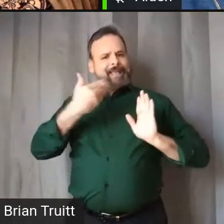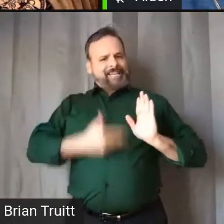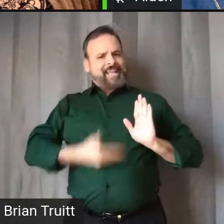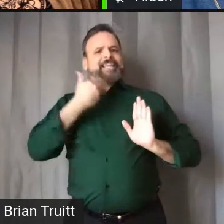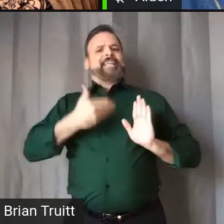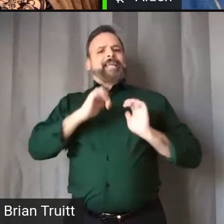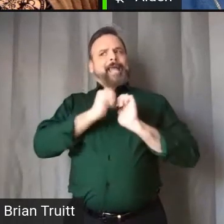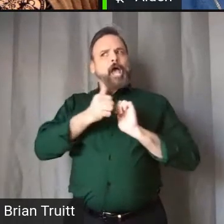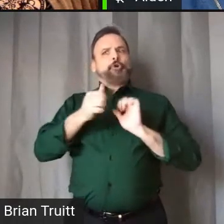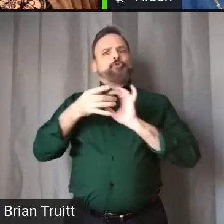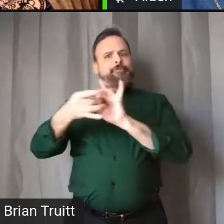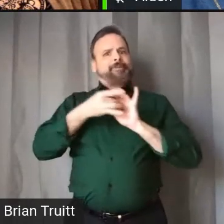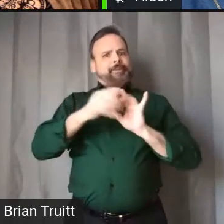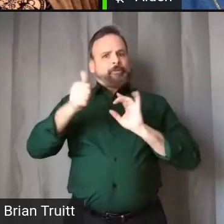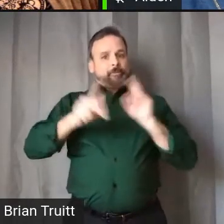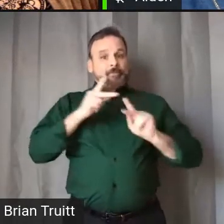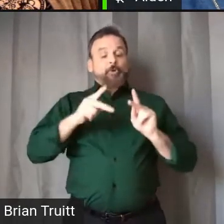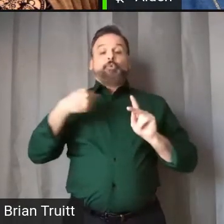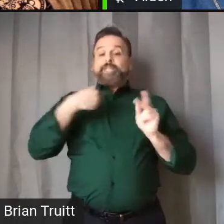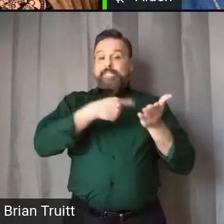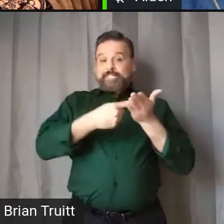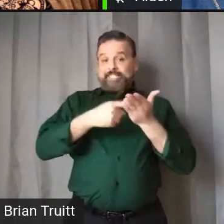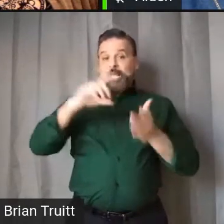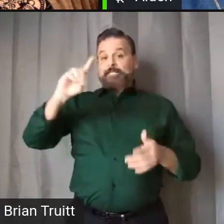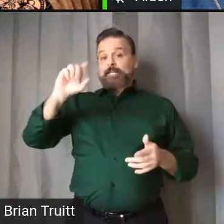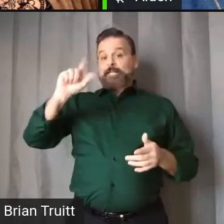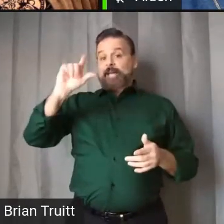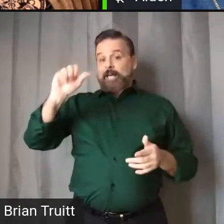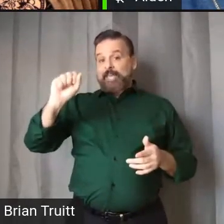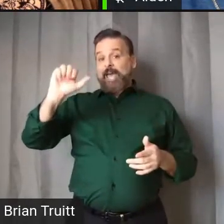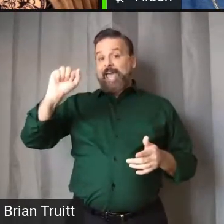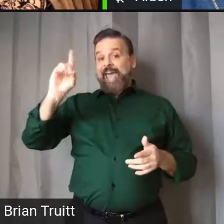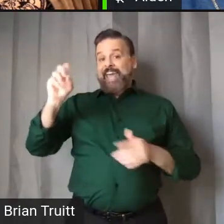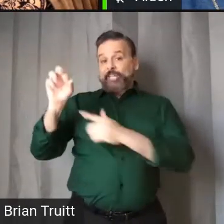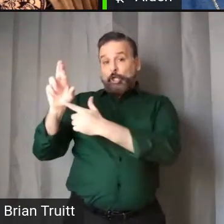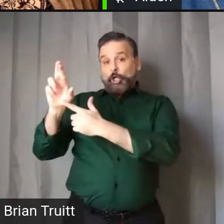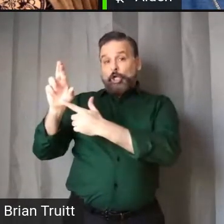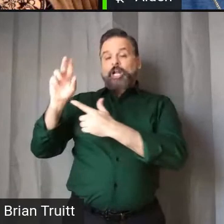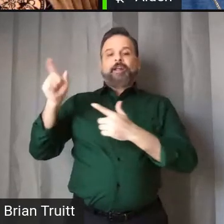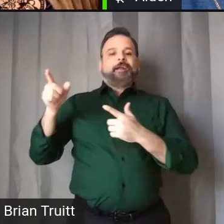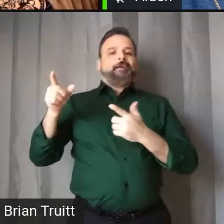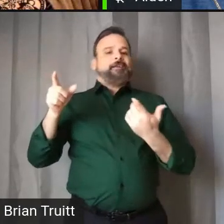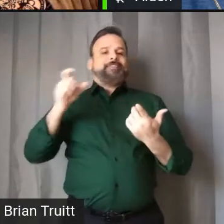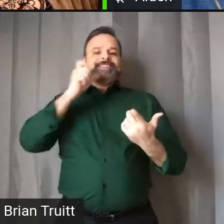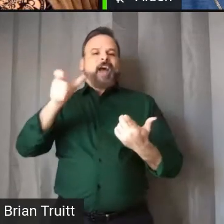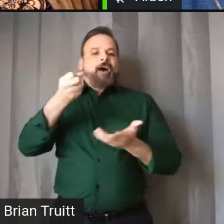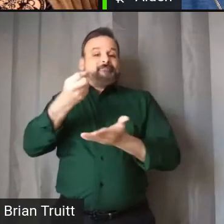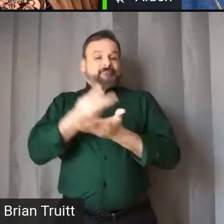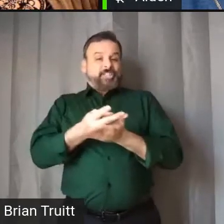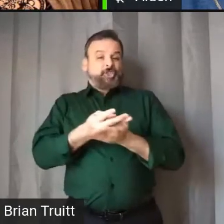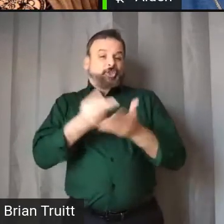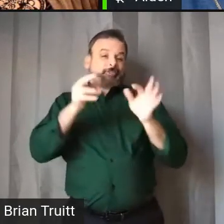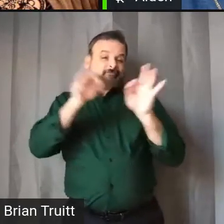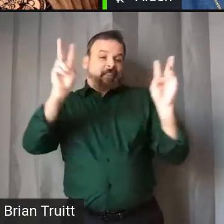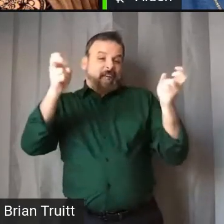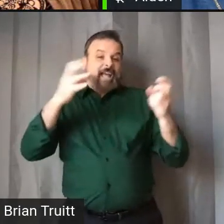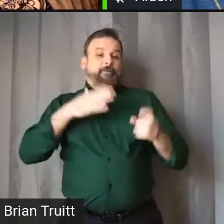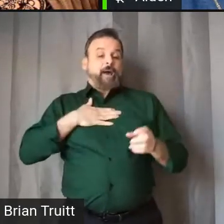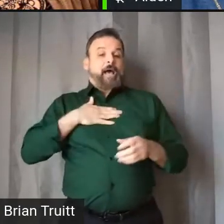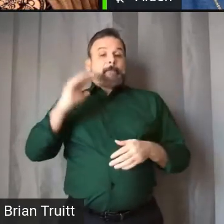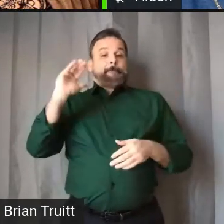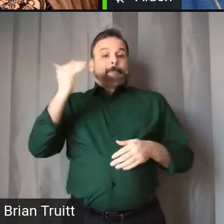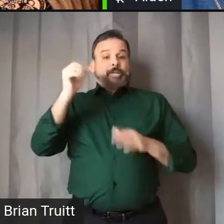talked about Dahlia Adler earlier, like the kind of unofficial tagline of The Mirror Season is like, she's